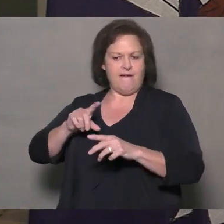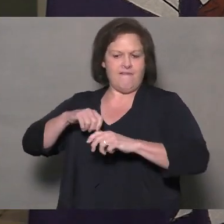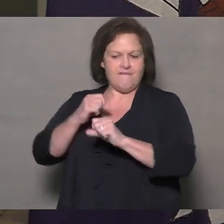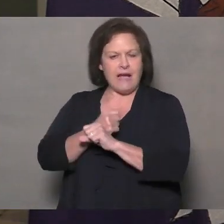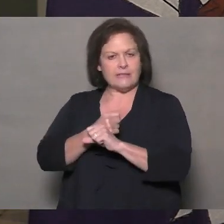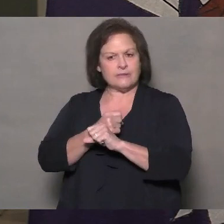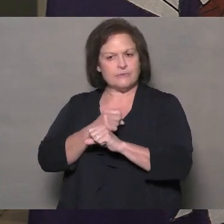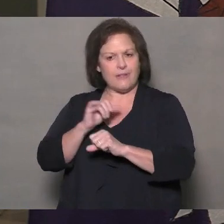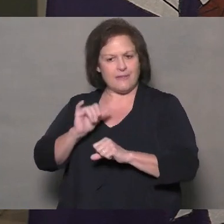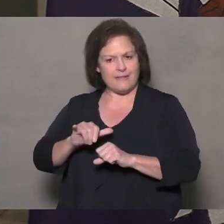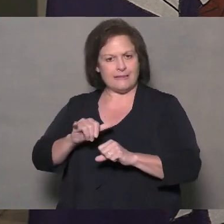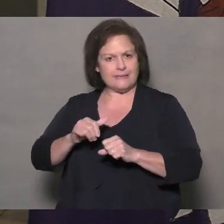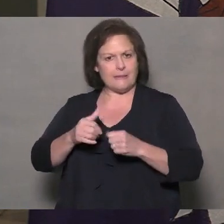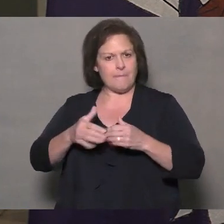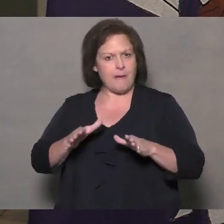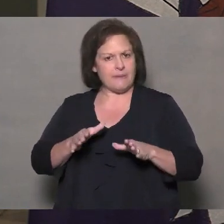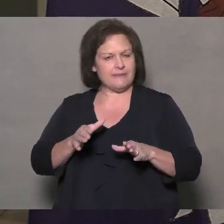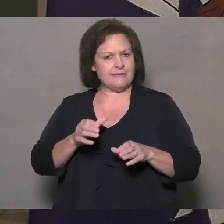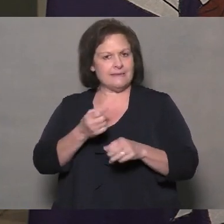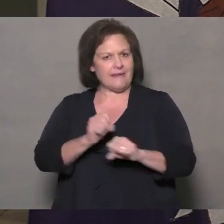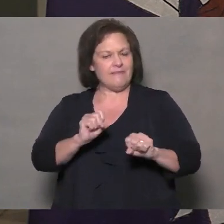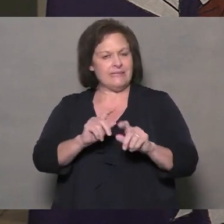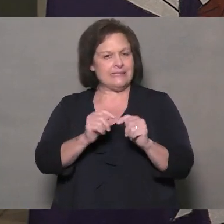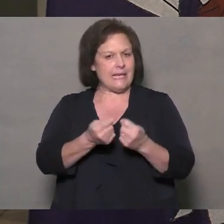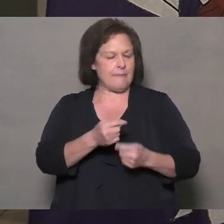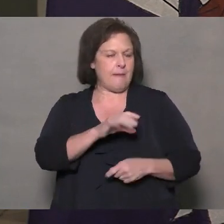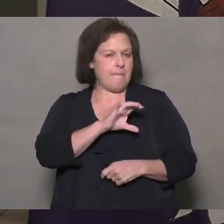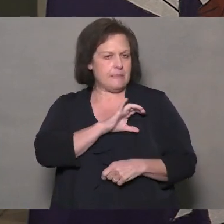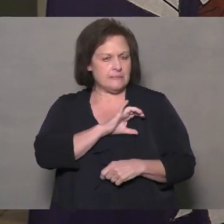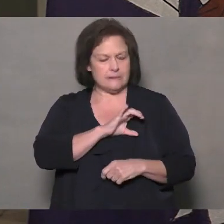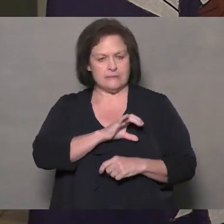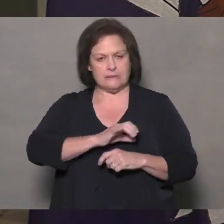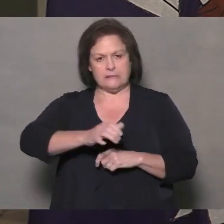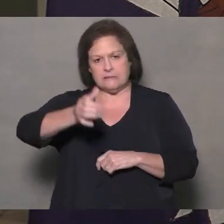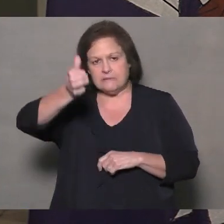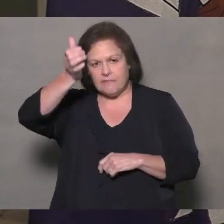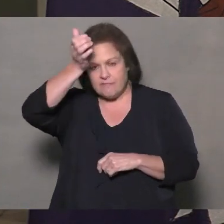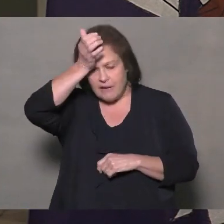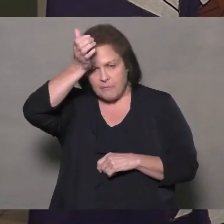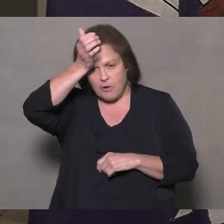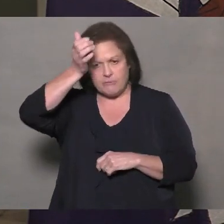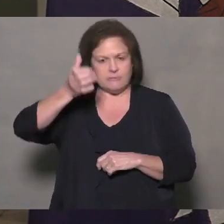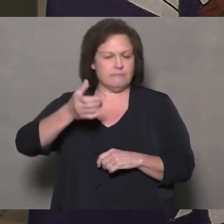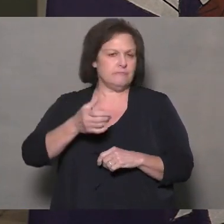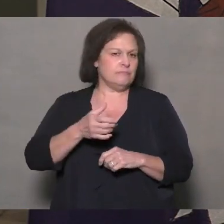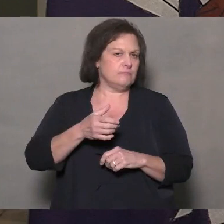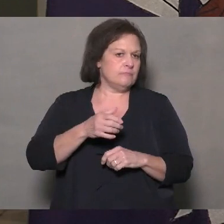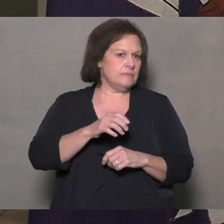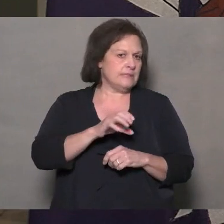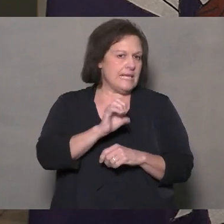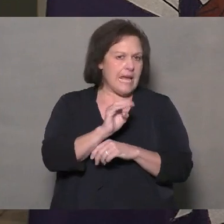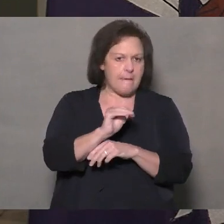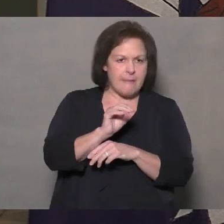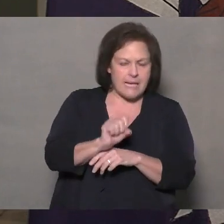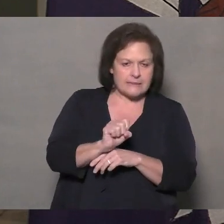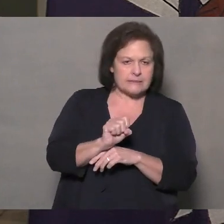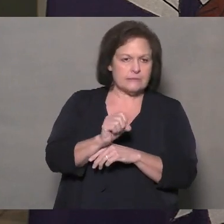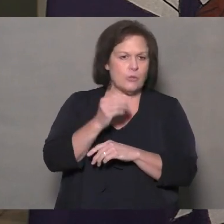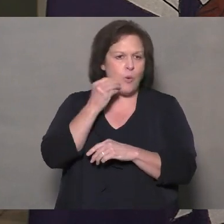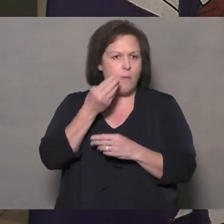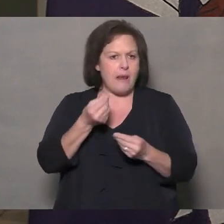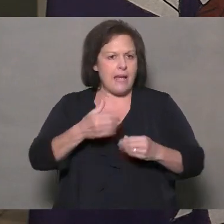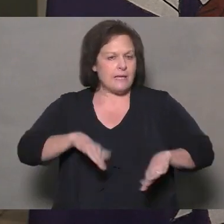team, the New Orleans Police Department, the New Orleans Fire Department, the New Orleans EMS,